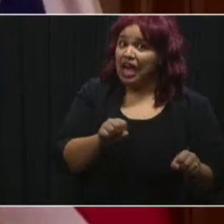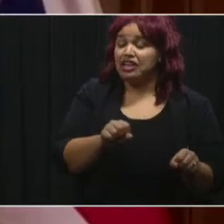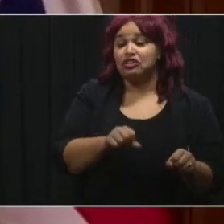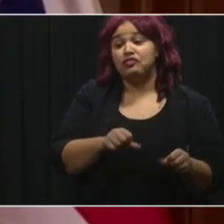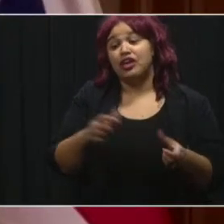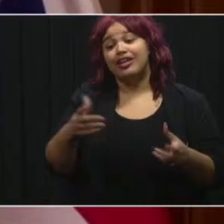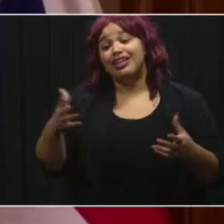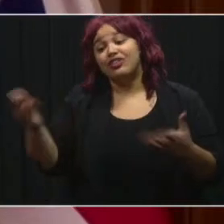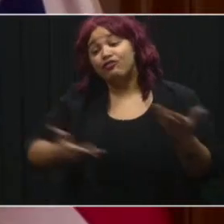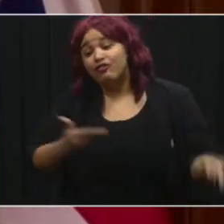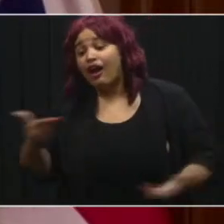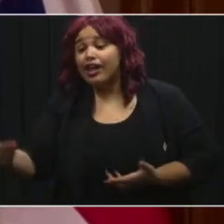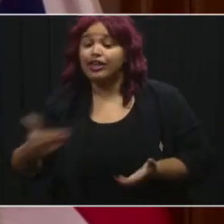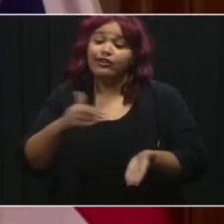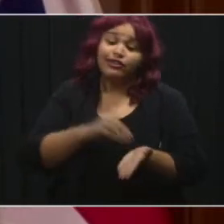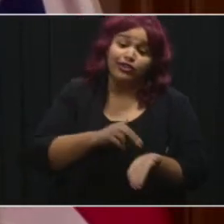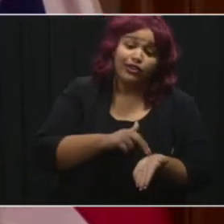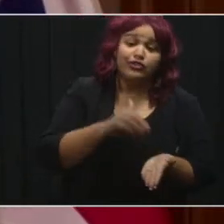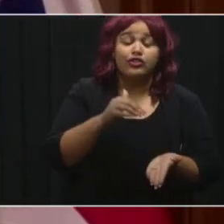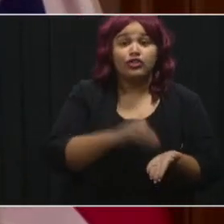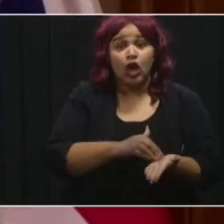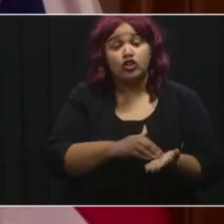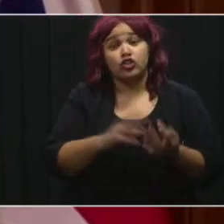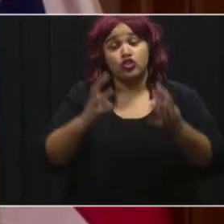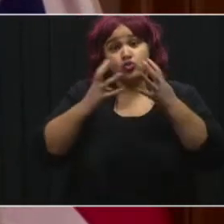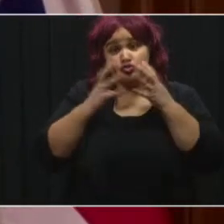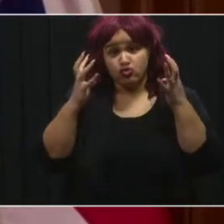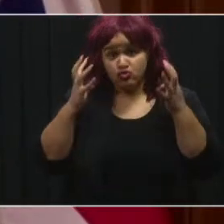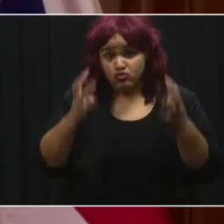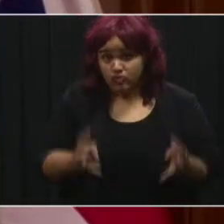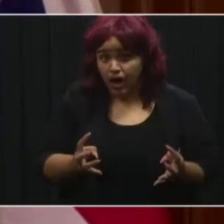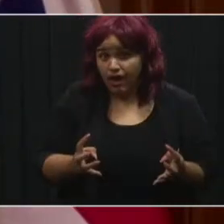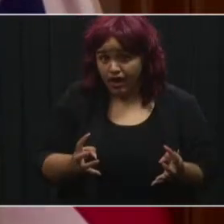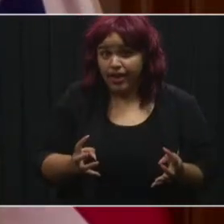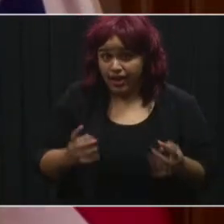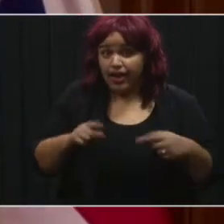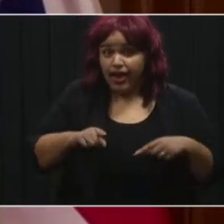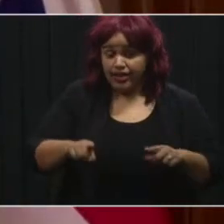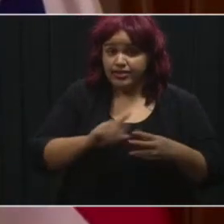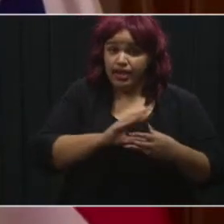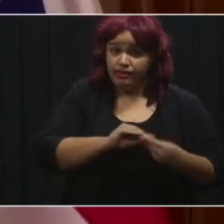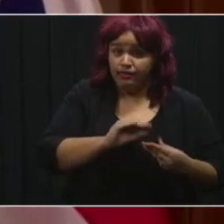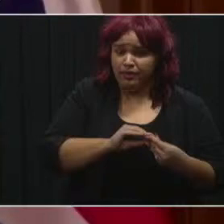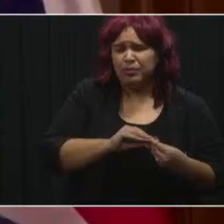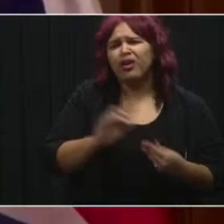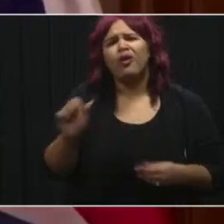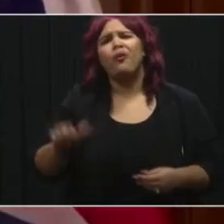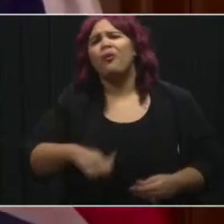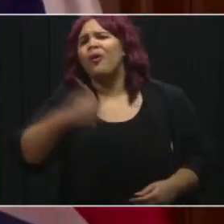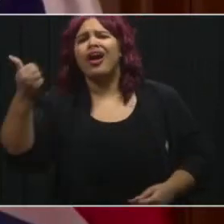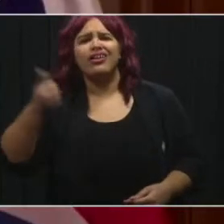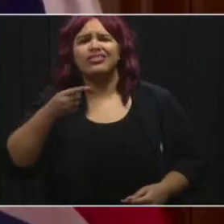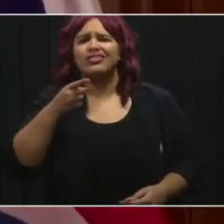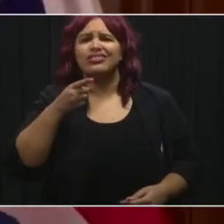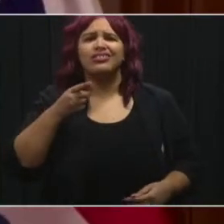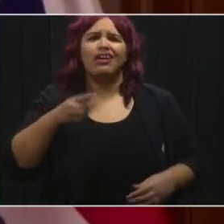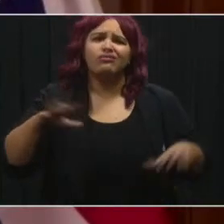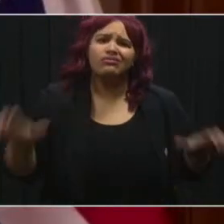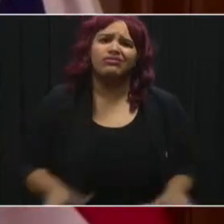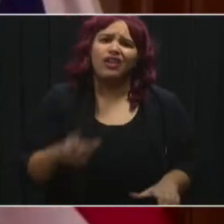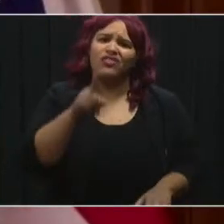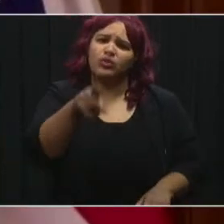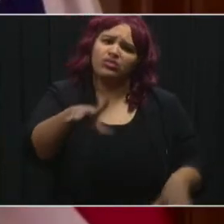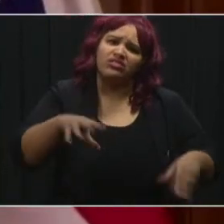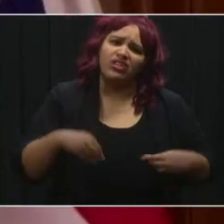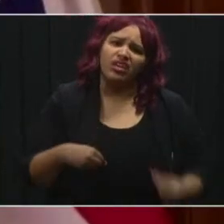and get, obviously extremely emotional about what is happening in Ohio? Look, we're in better shape in Ohio